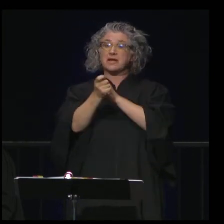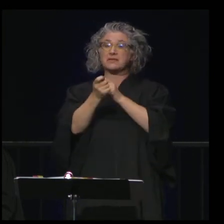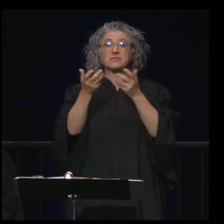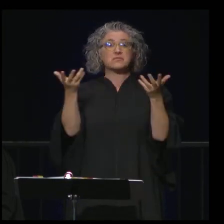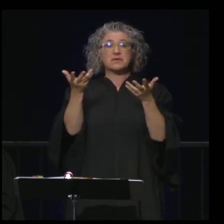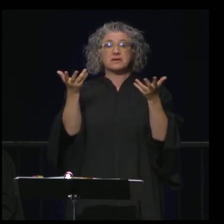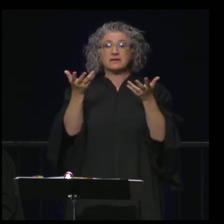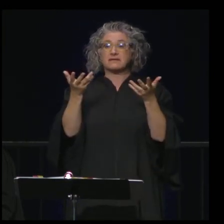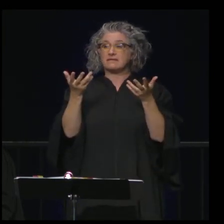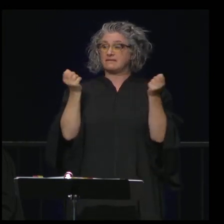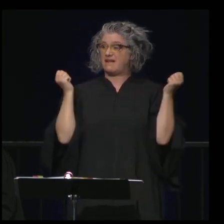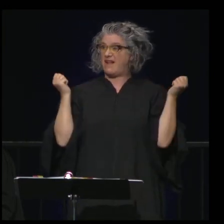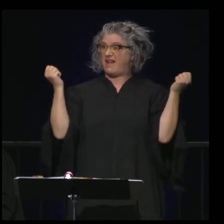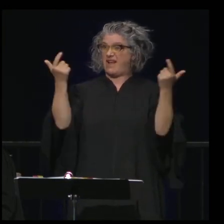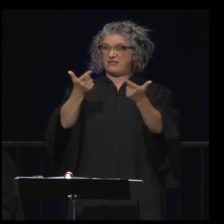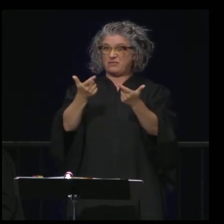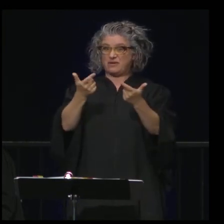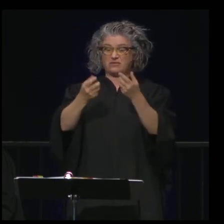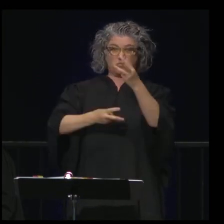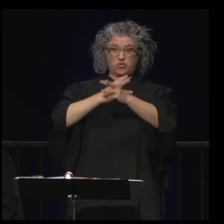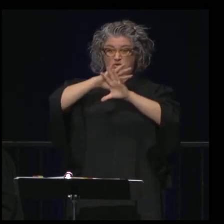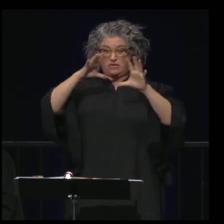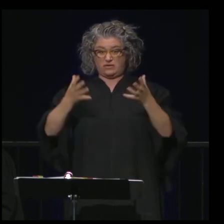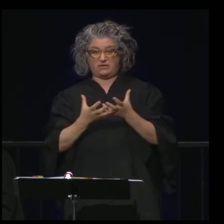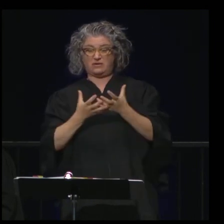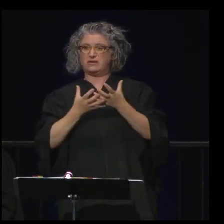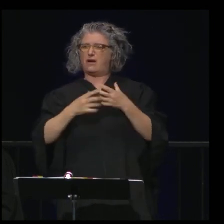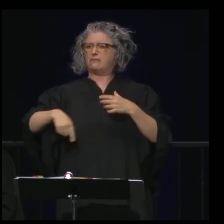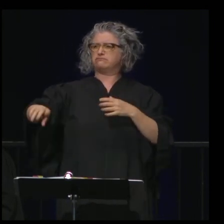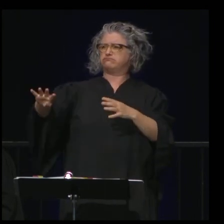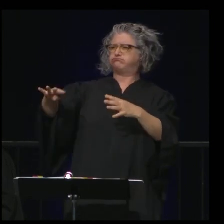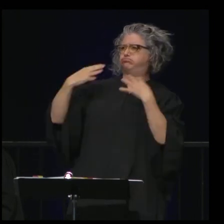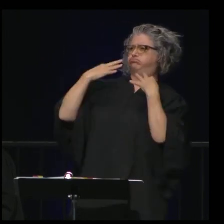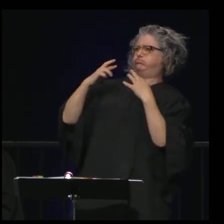that everyone around the globe respects us.